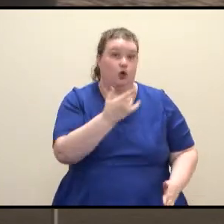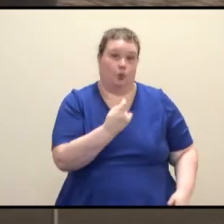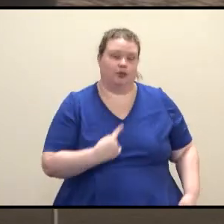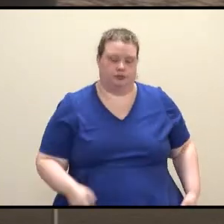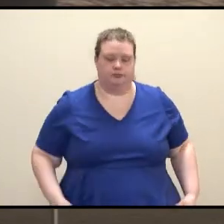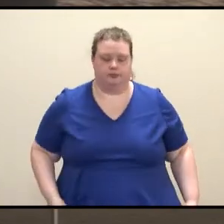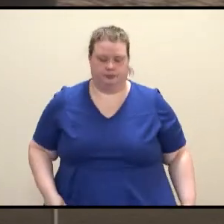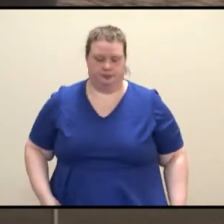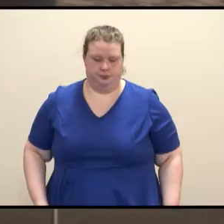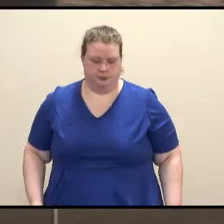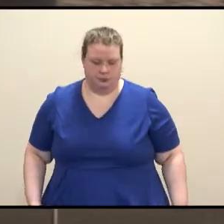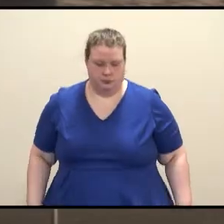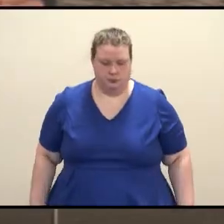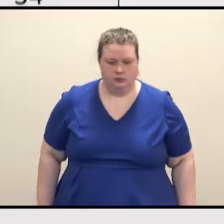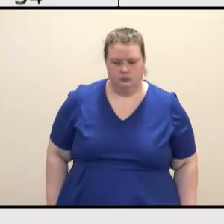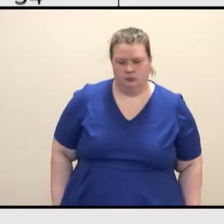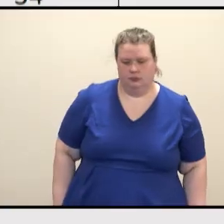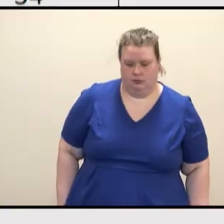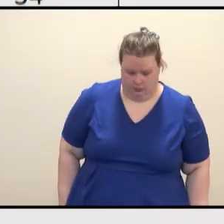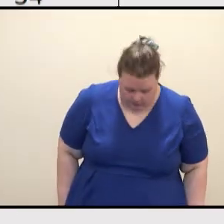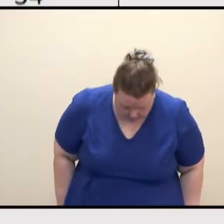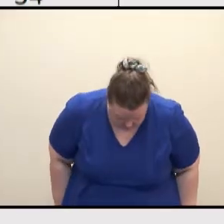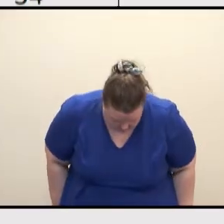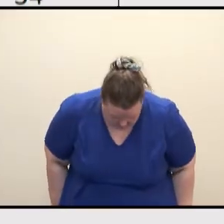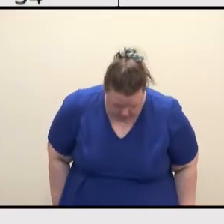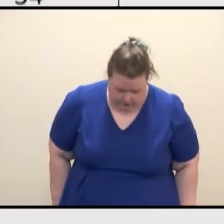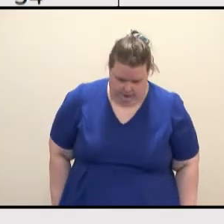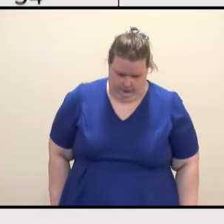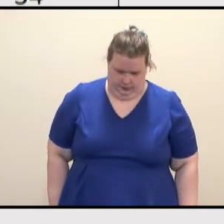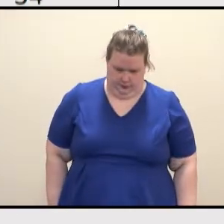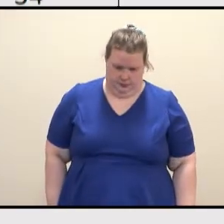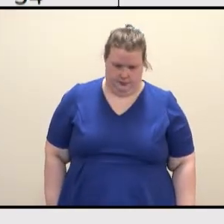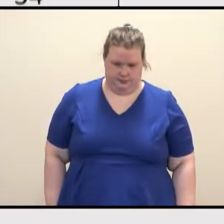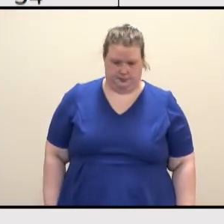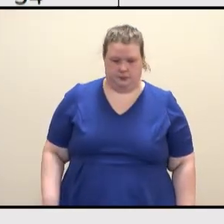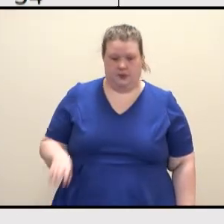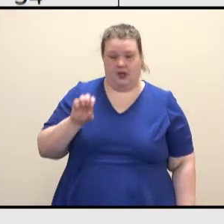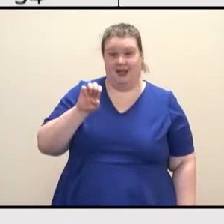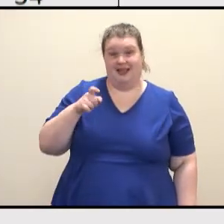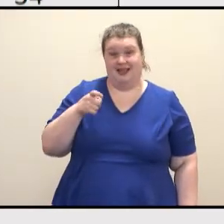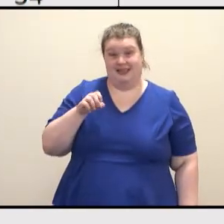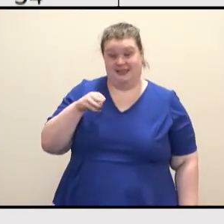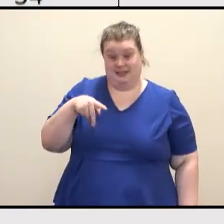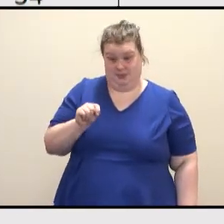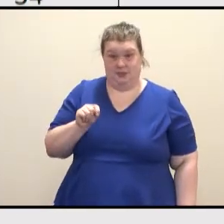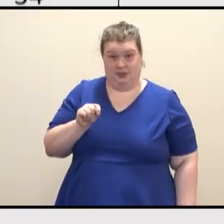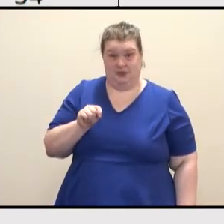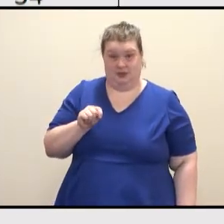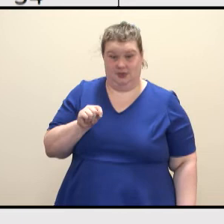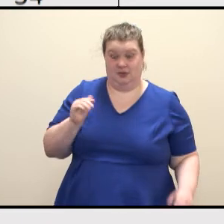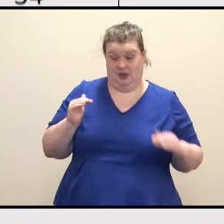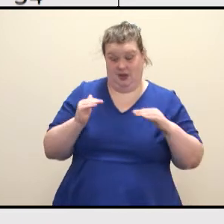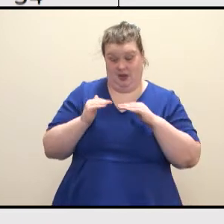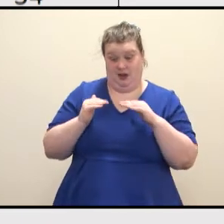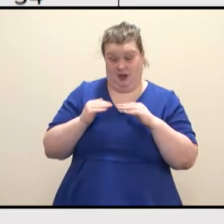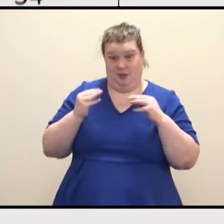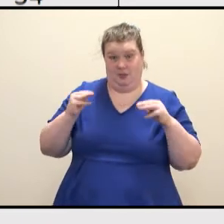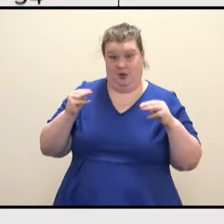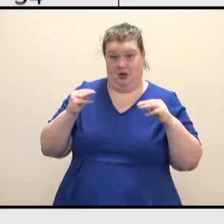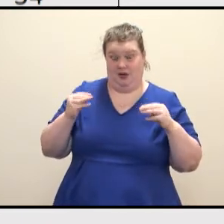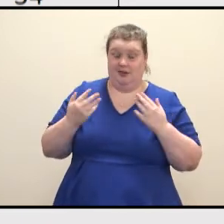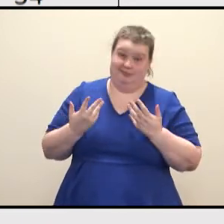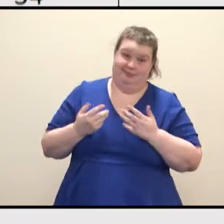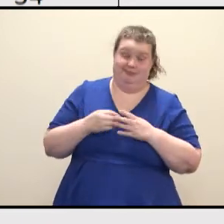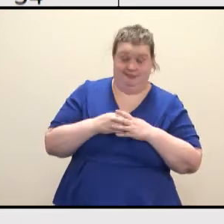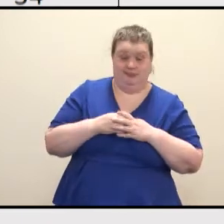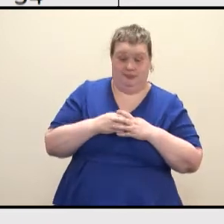question. All right, so when we're thinking about our exempt, again, aligned with market pretty much, but we would like to see